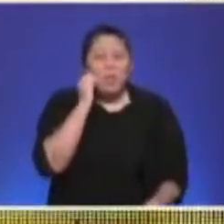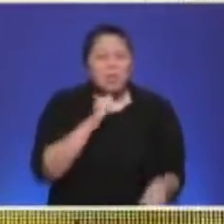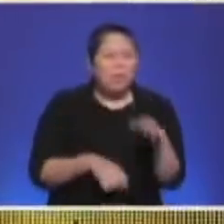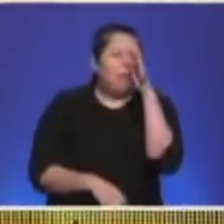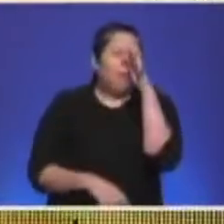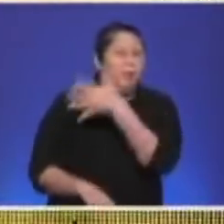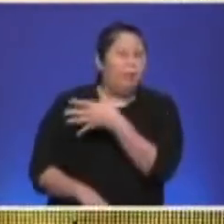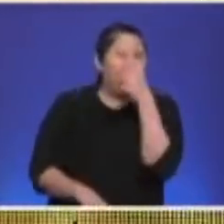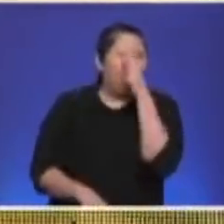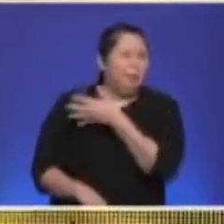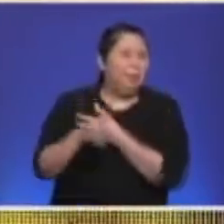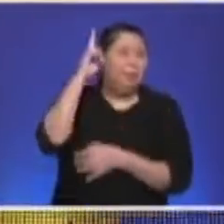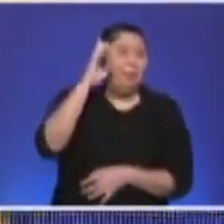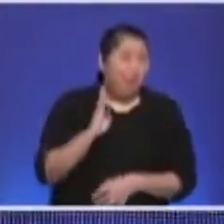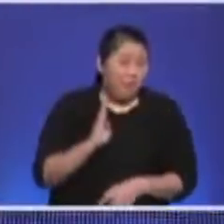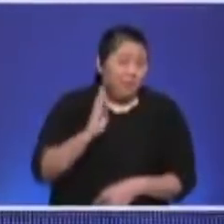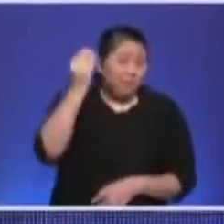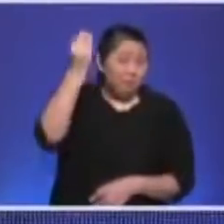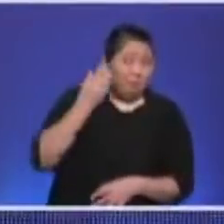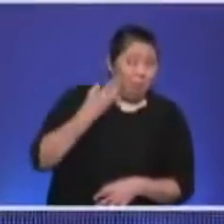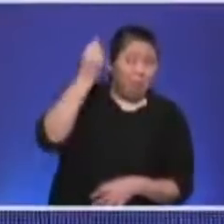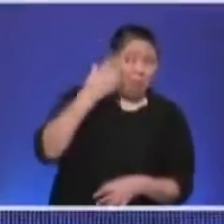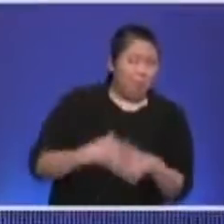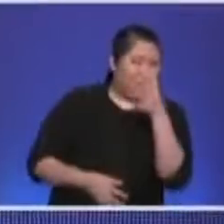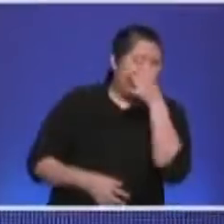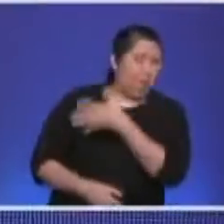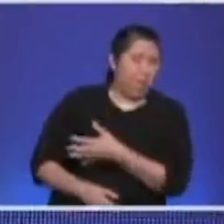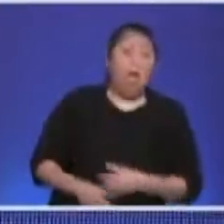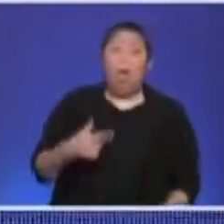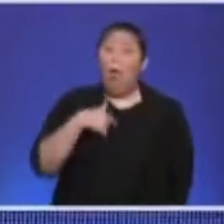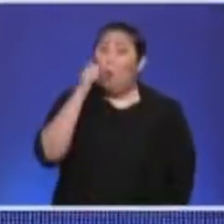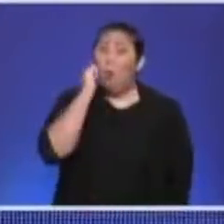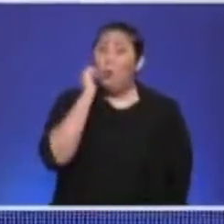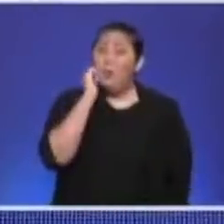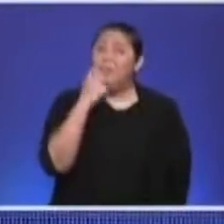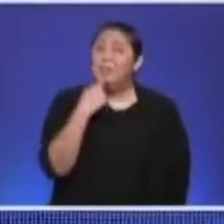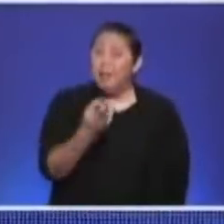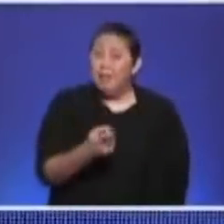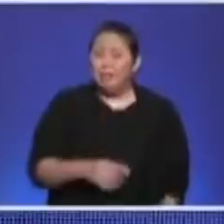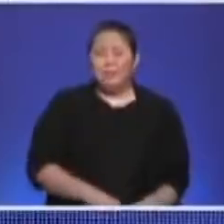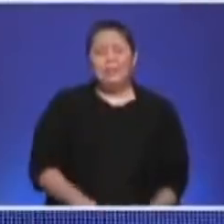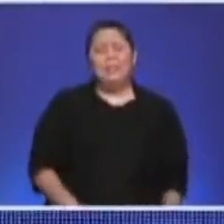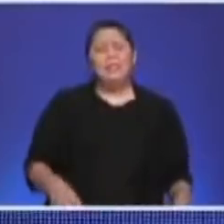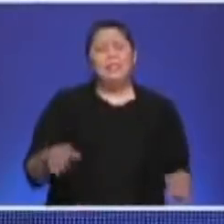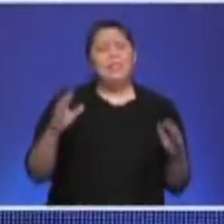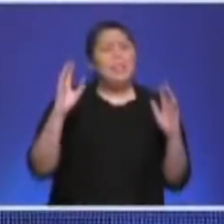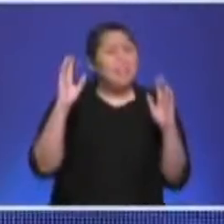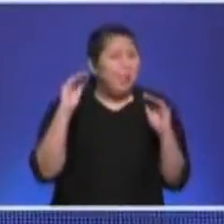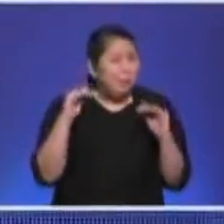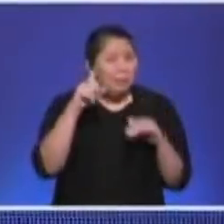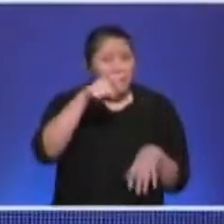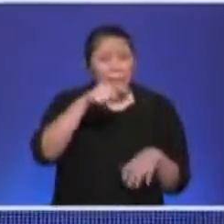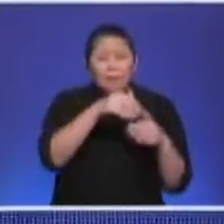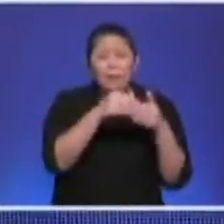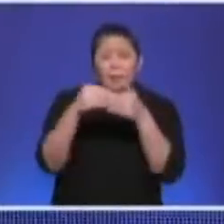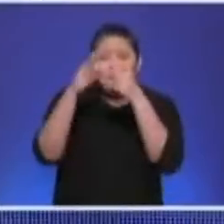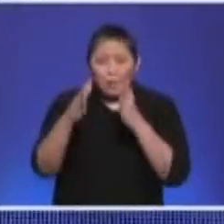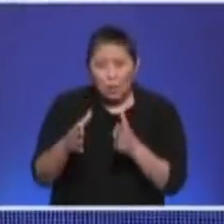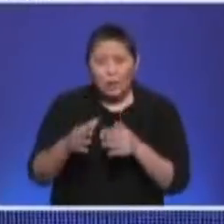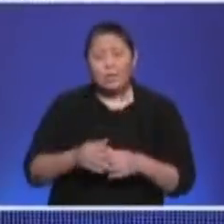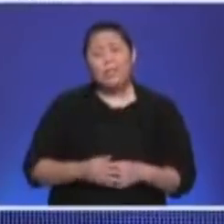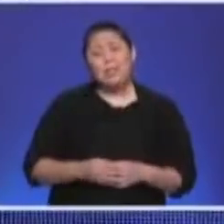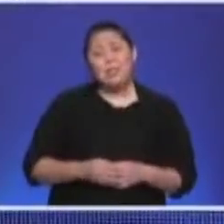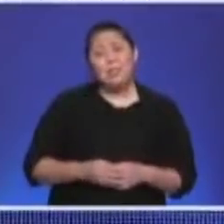us. Yun ang parati kong sinasabi. Kung sana merong mga mamumuno at pangungunahan